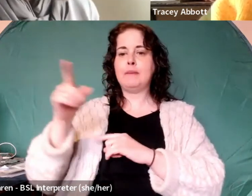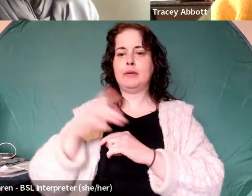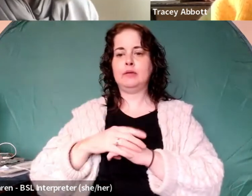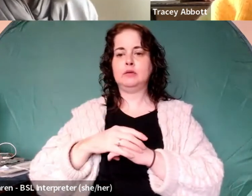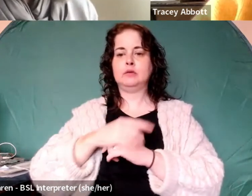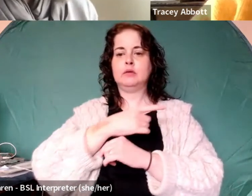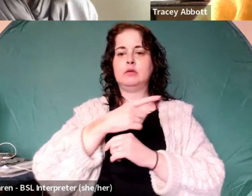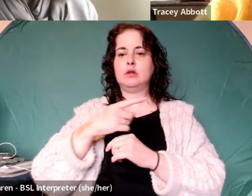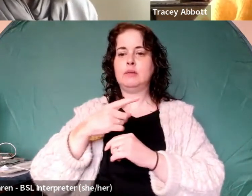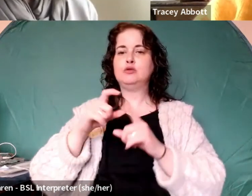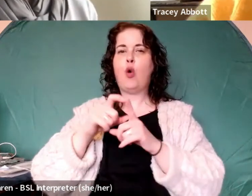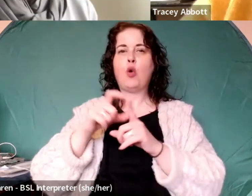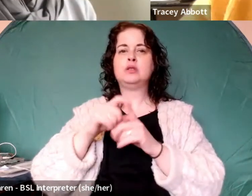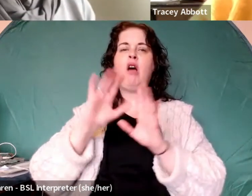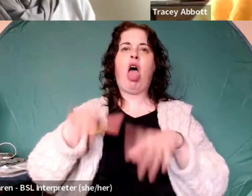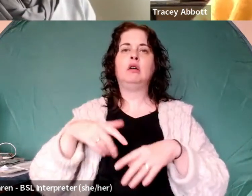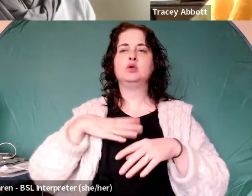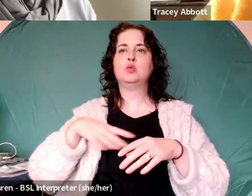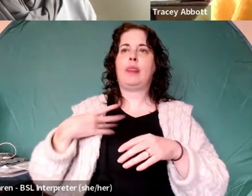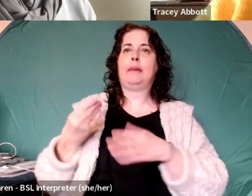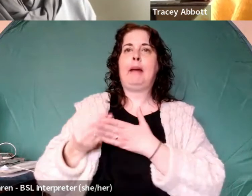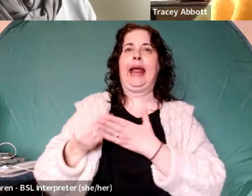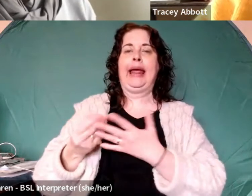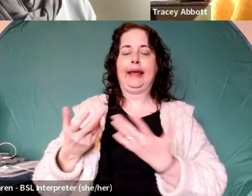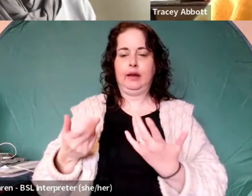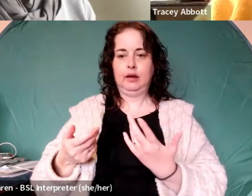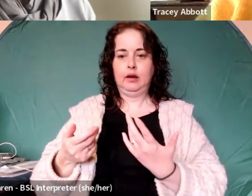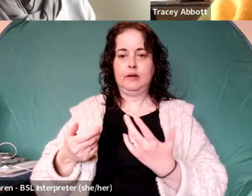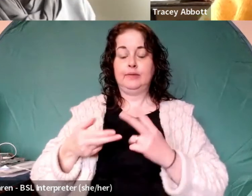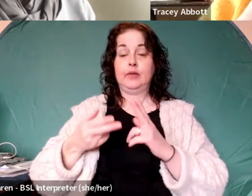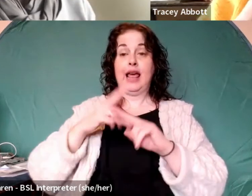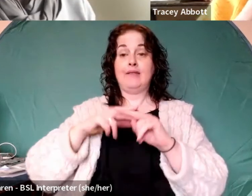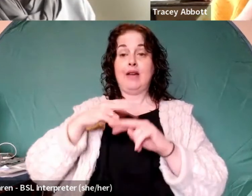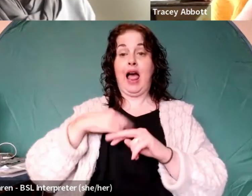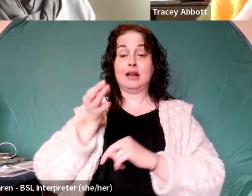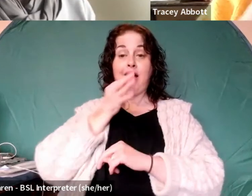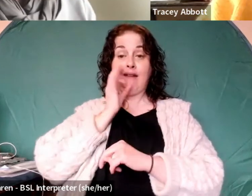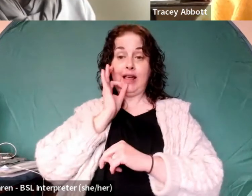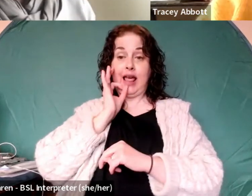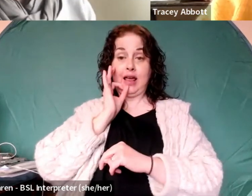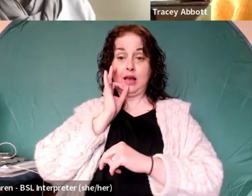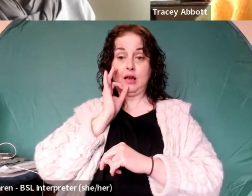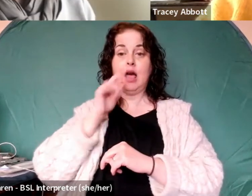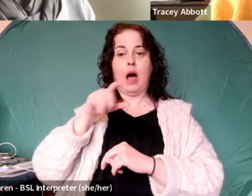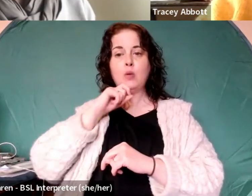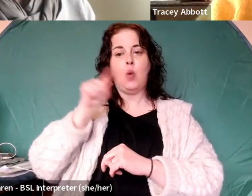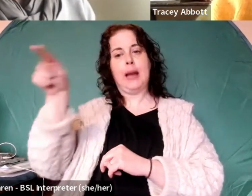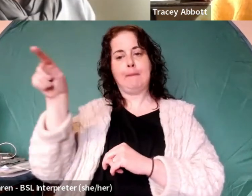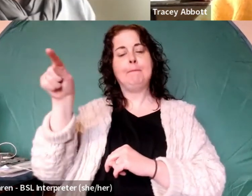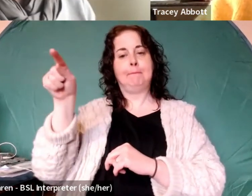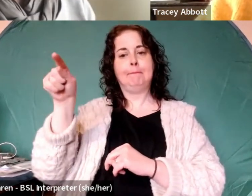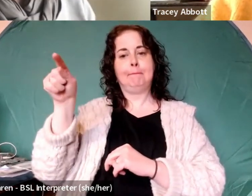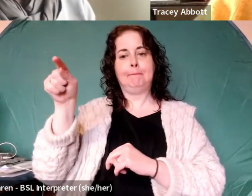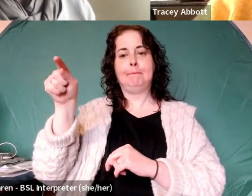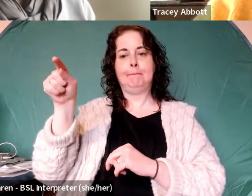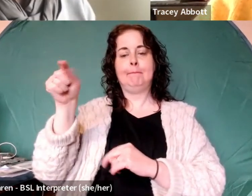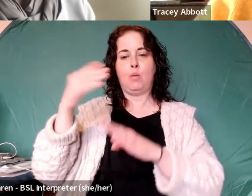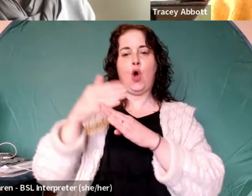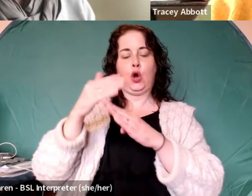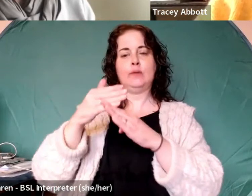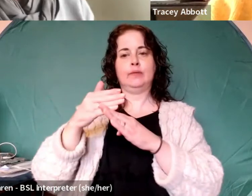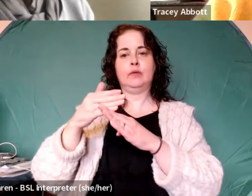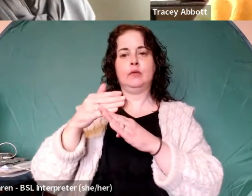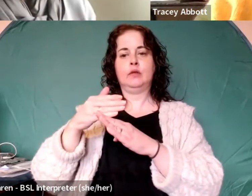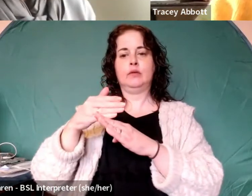them, it's kind of a means to an end. And I remember thinking, if I had a cafe, I would want him in my